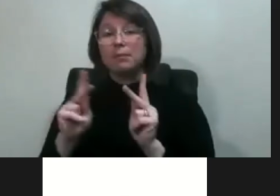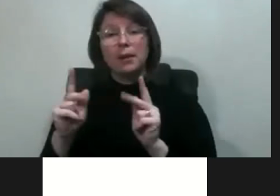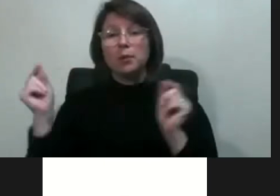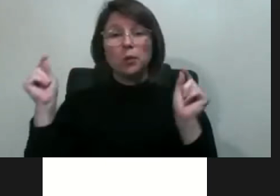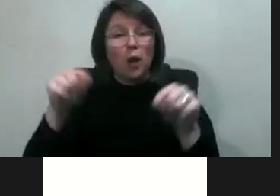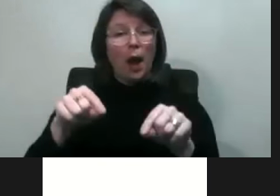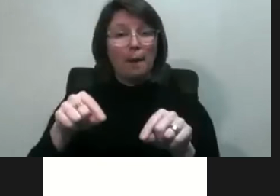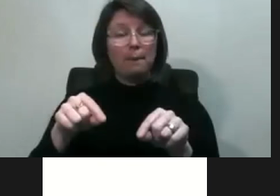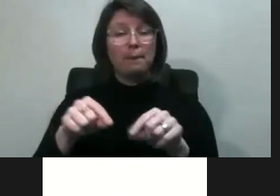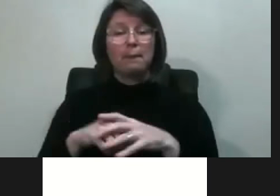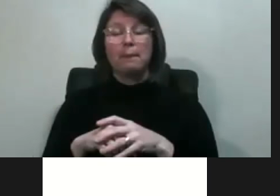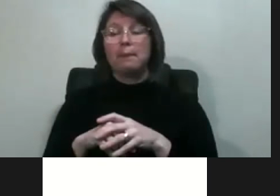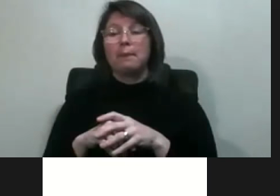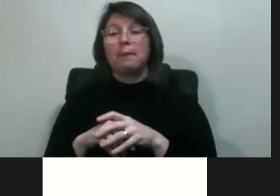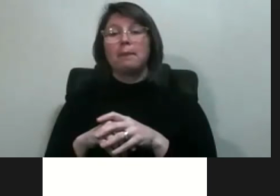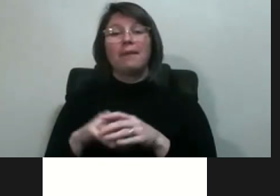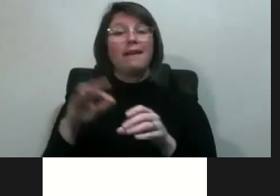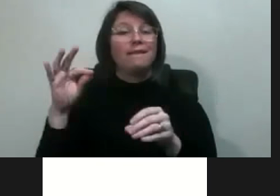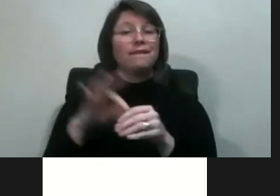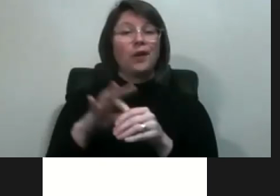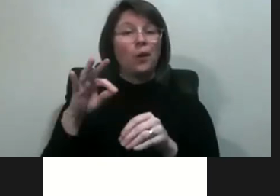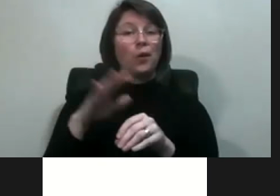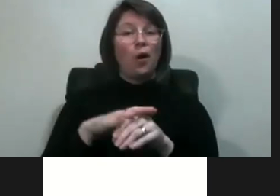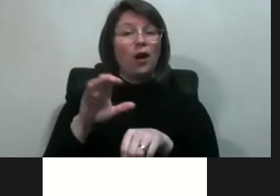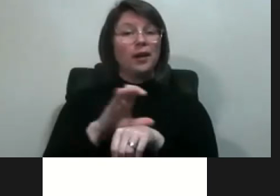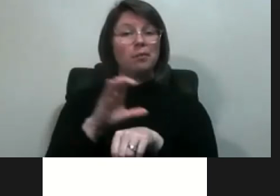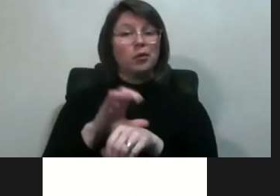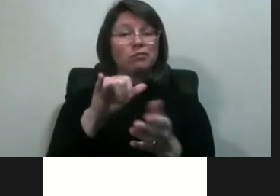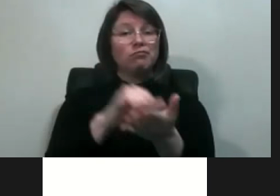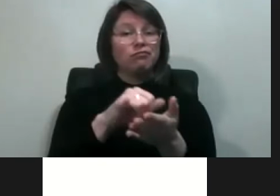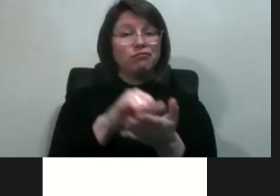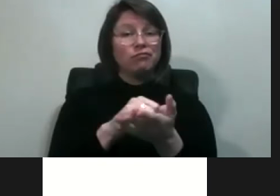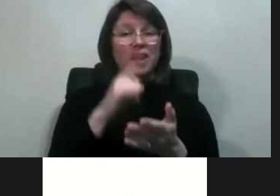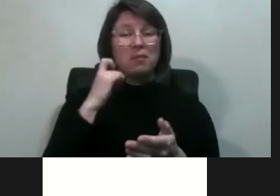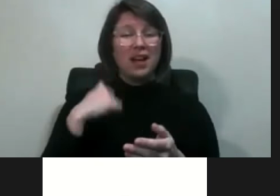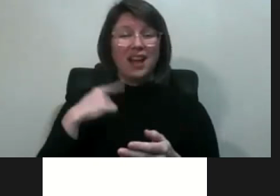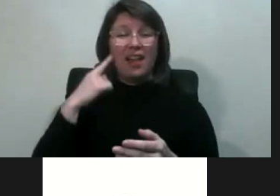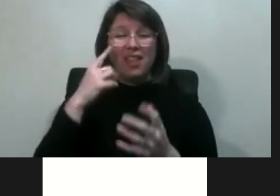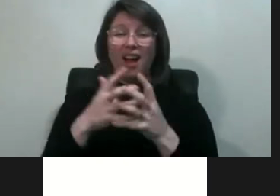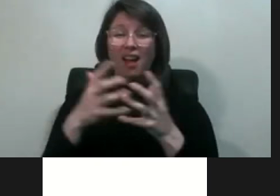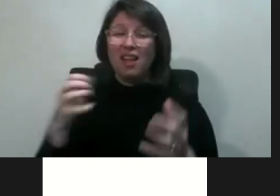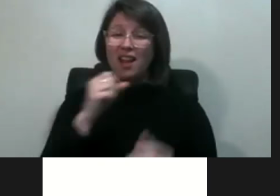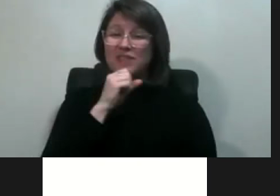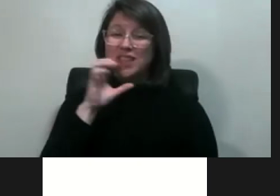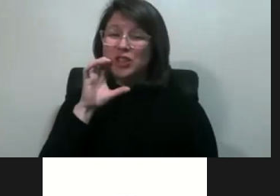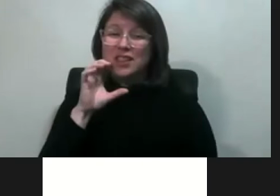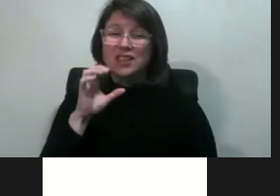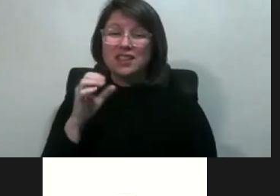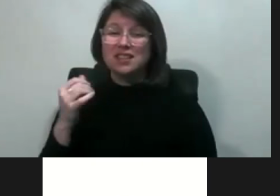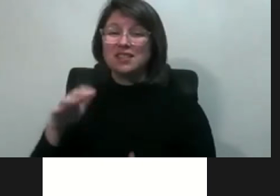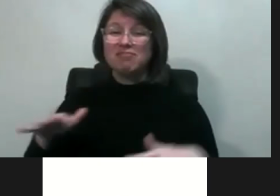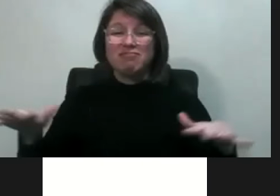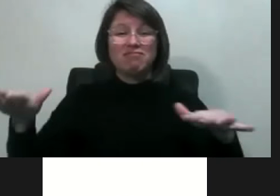and put their vote on the computer, because I think there are a lot of seniors still in the